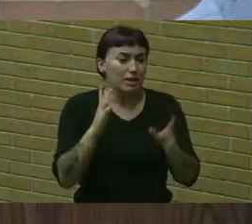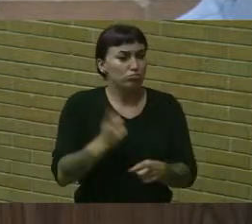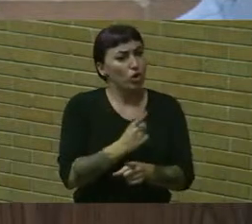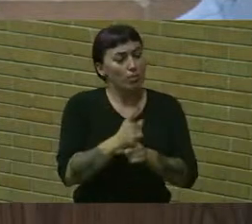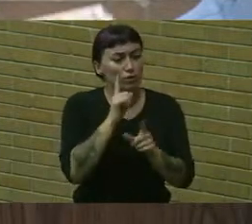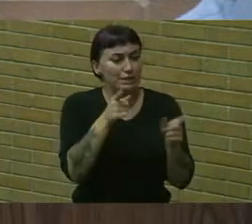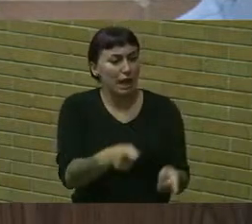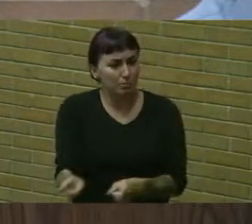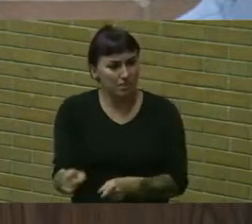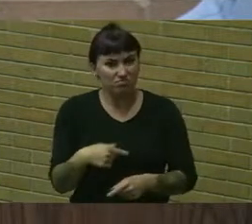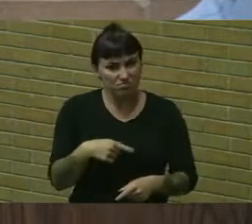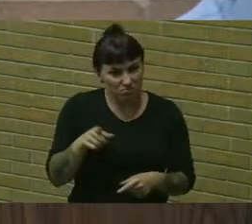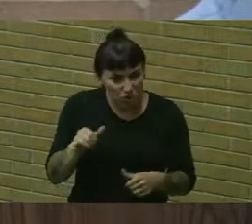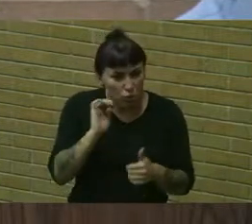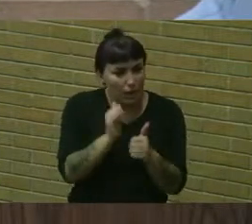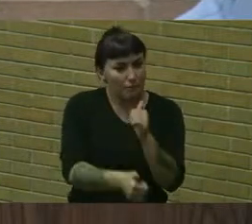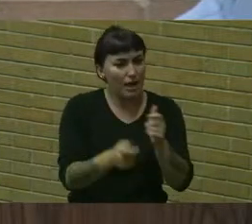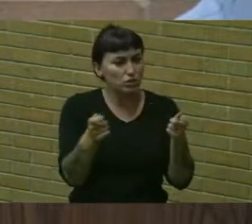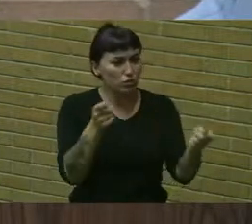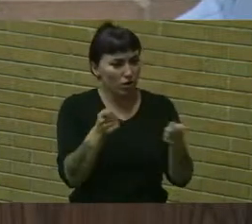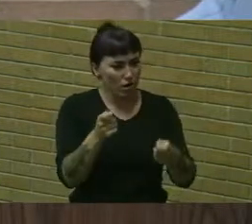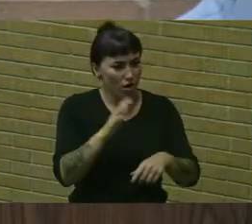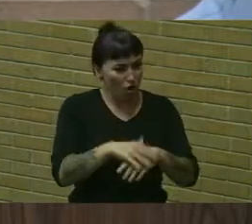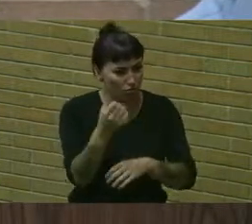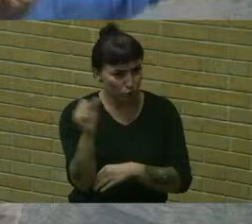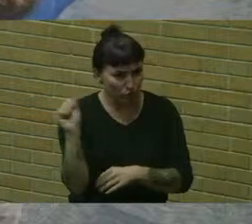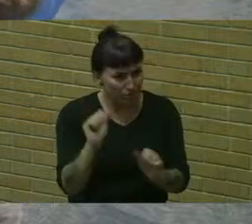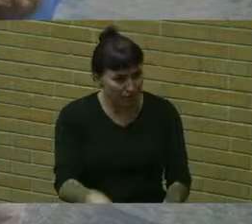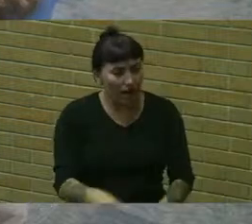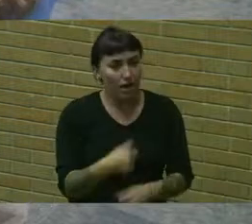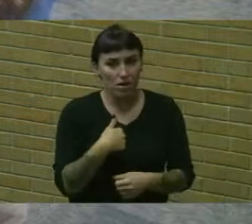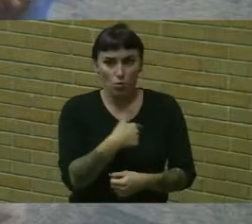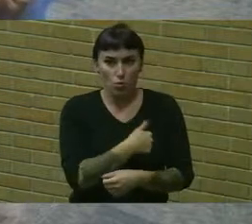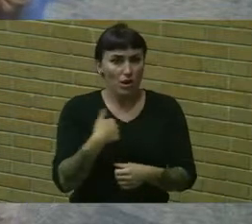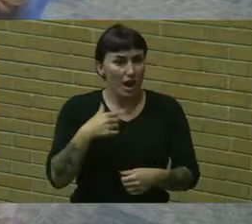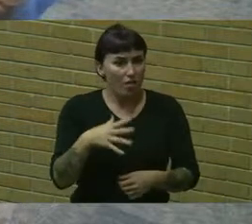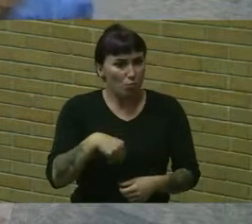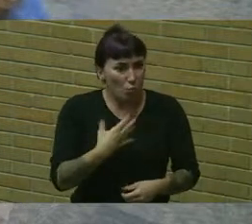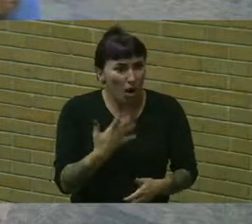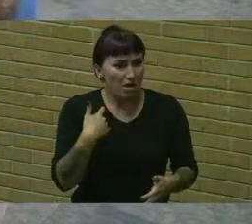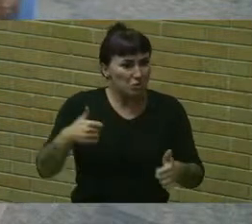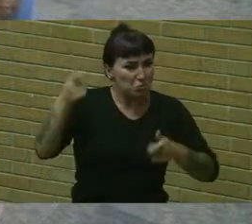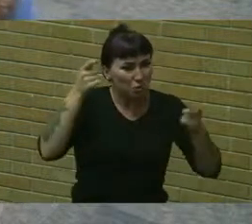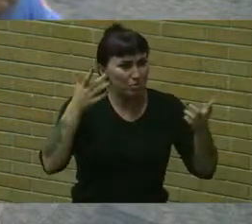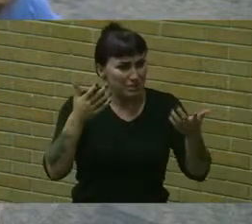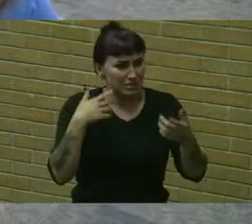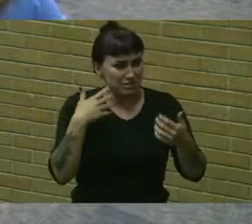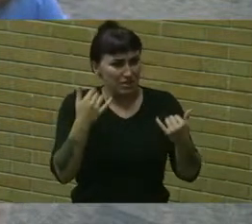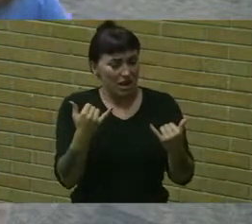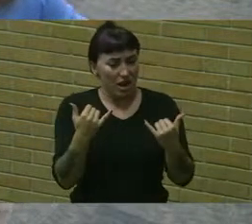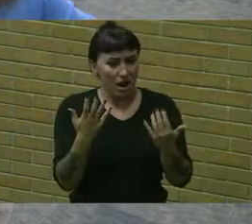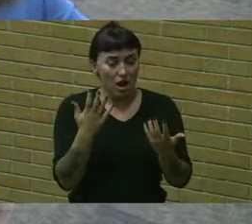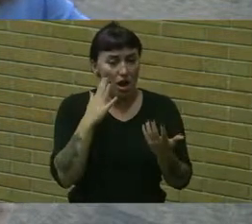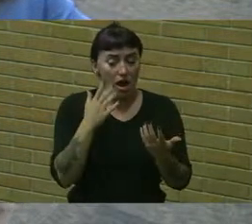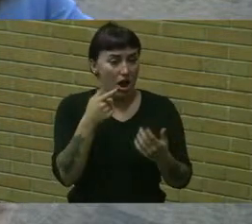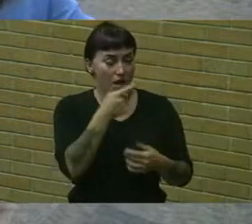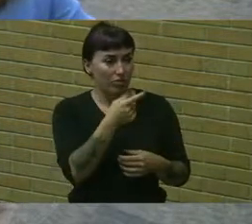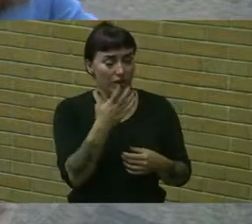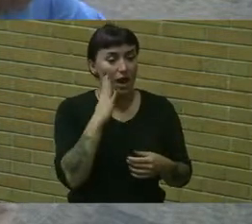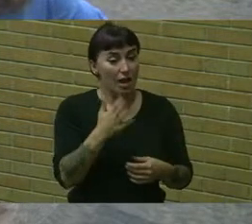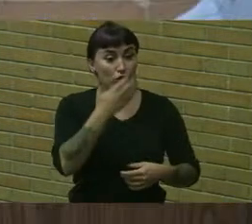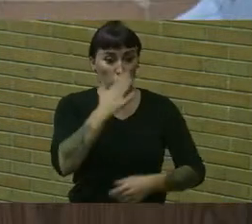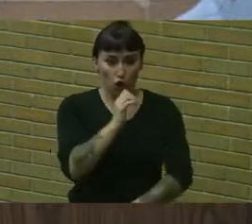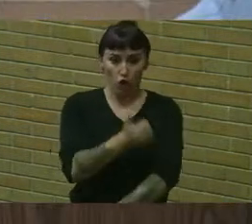is happening. You can pass regulations on protests. We could have white supremacists over there in masks. I know, I have it on good